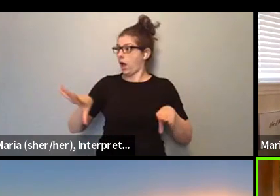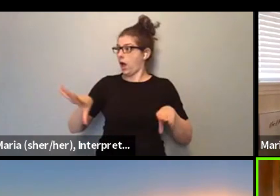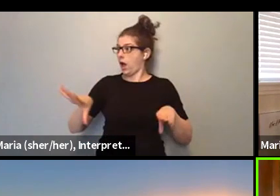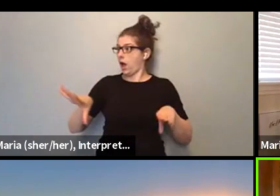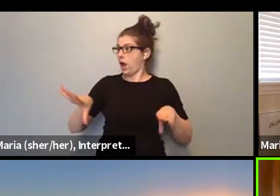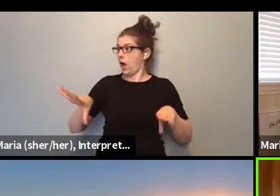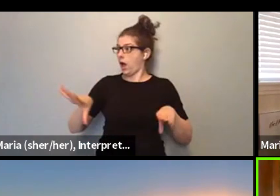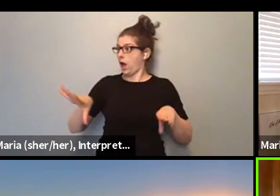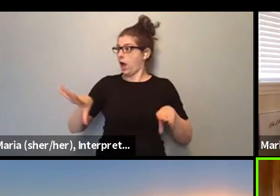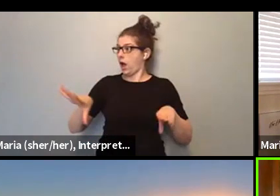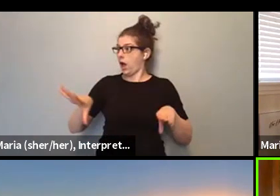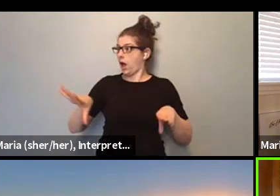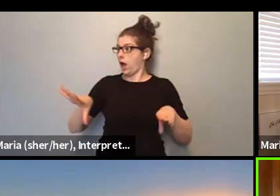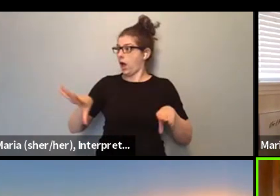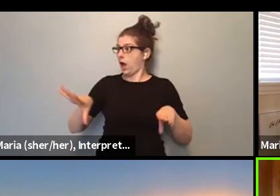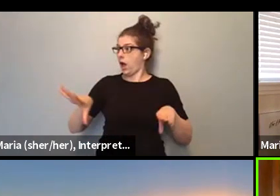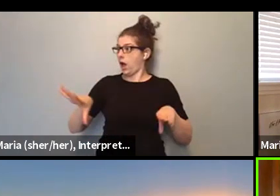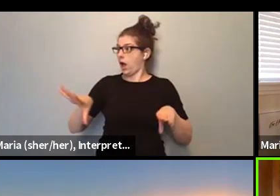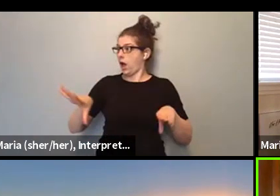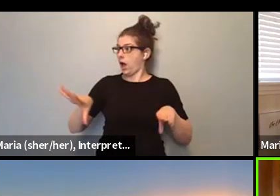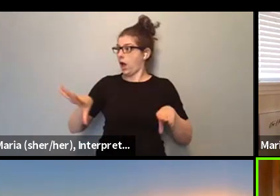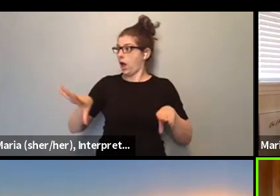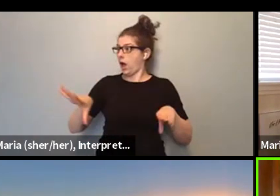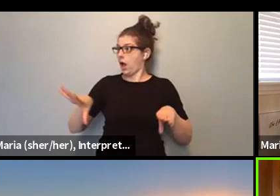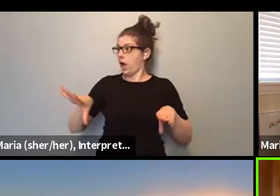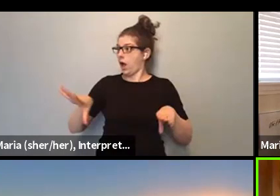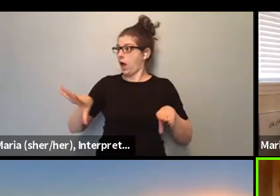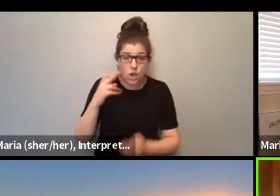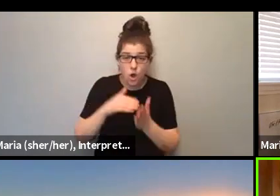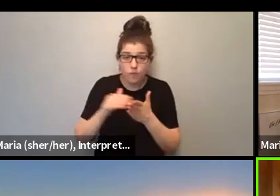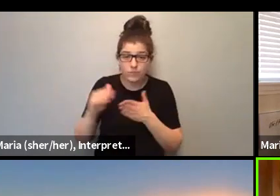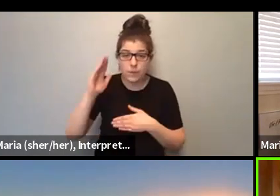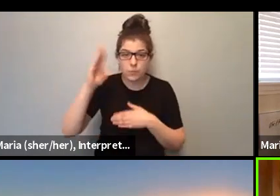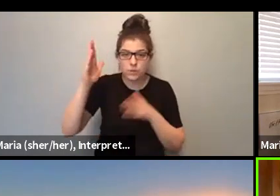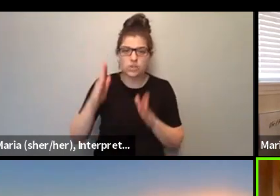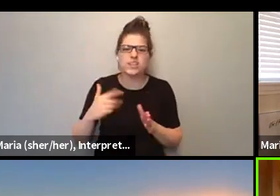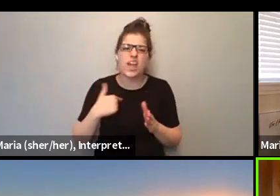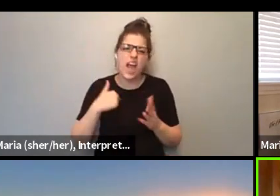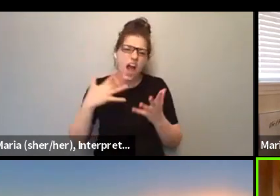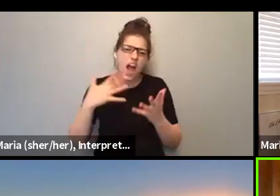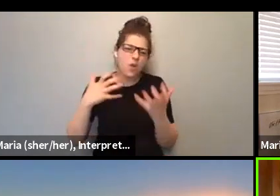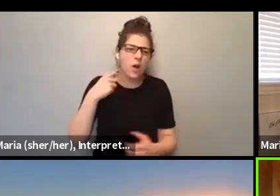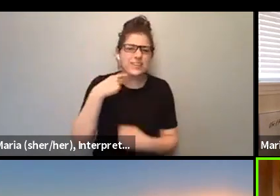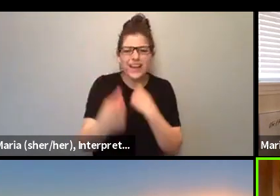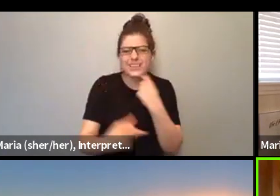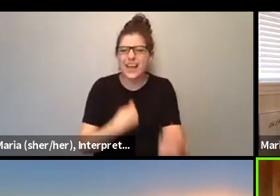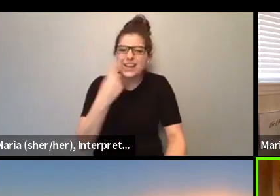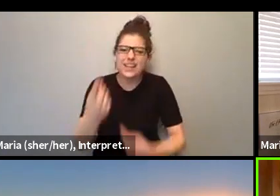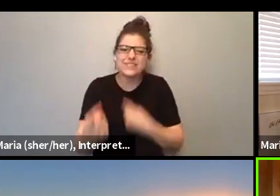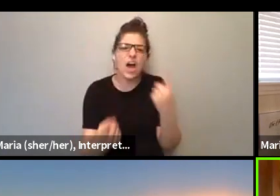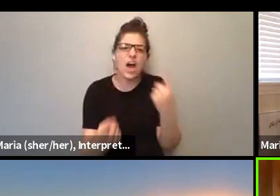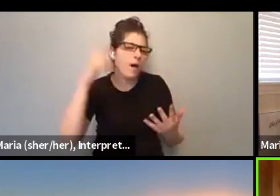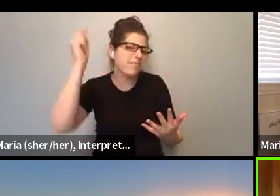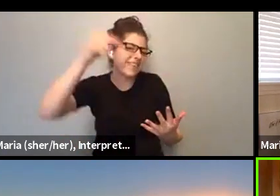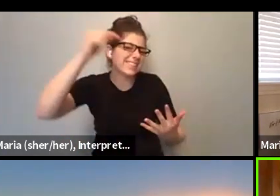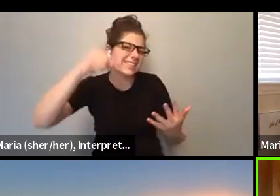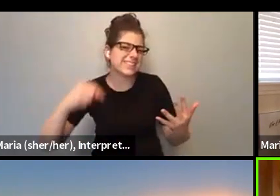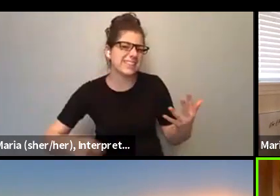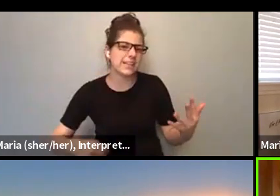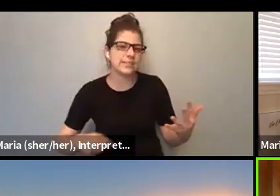I see too often, you know, presenters coming in, okay, I want this, I want you to do this, I want you to do this, I want you to do this.